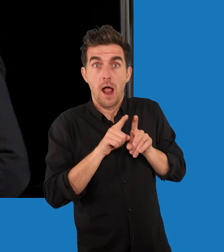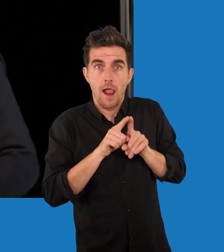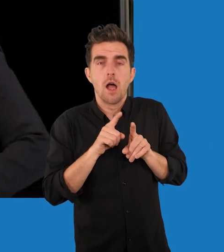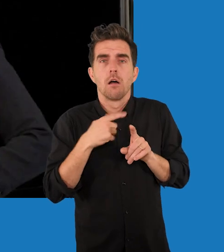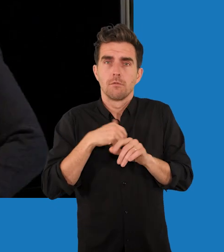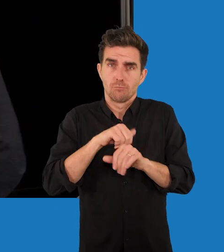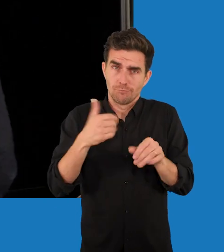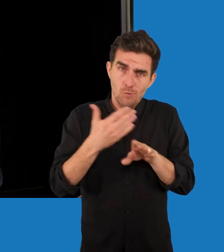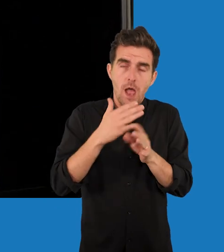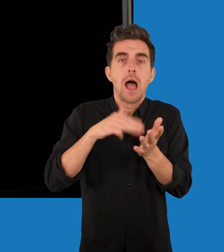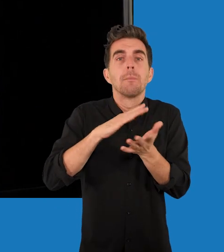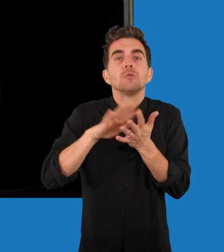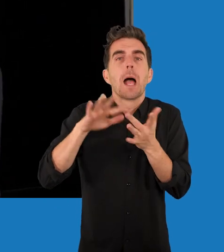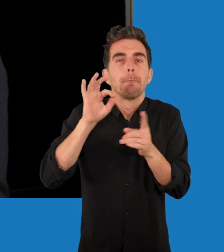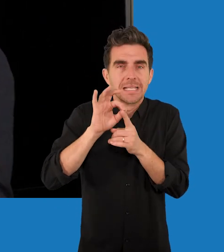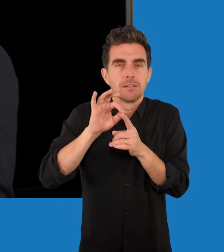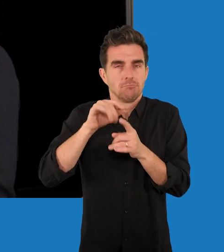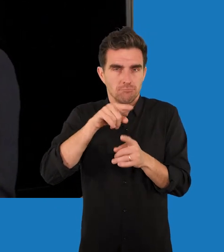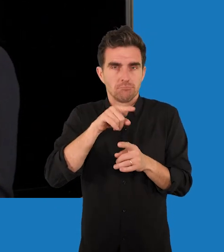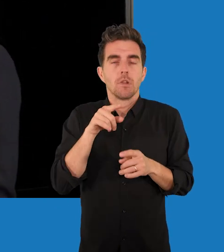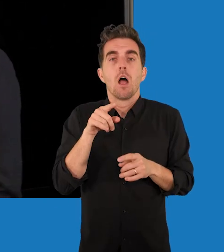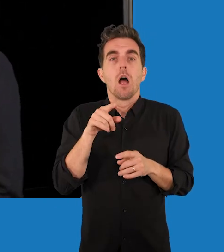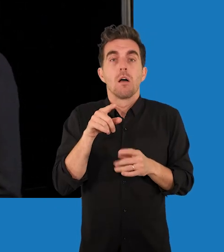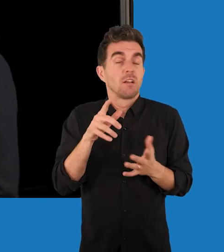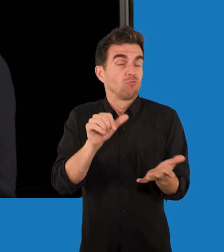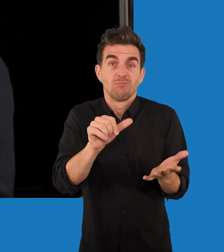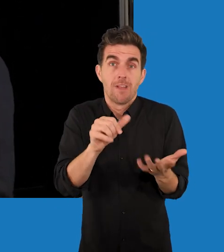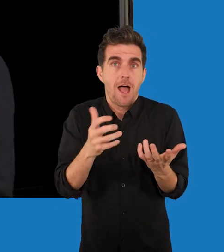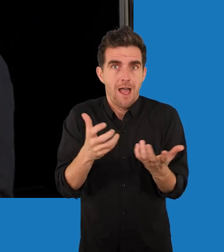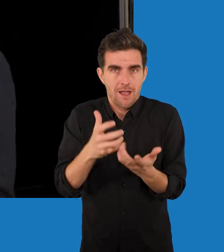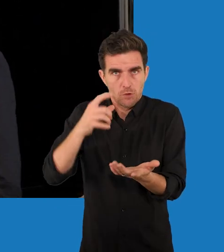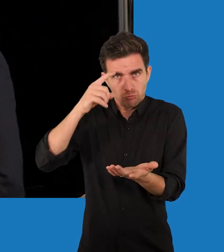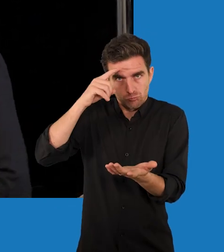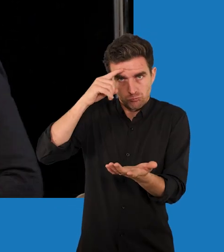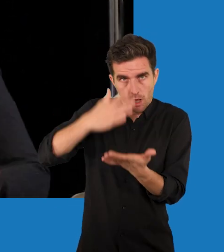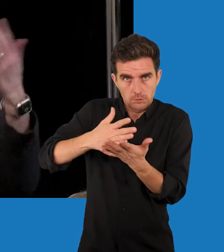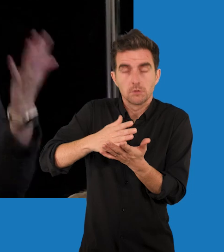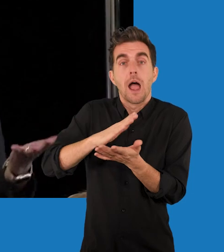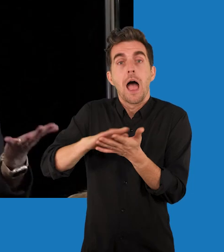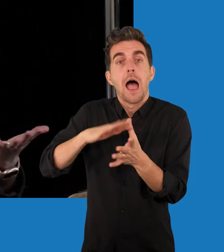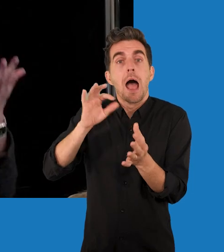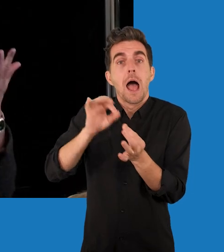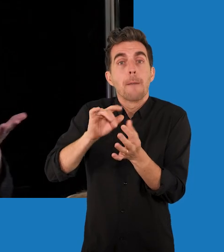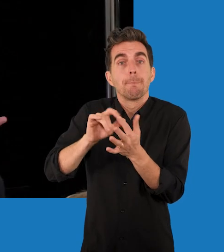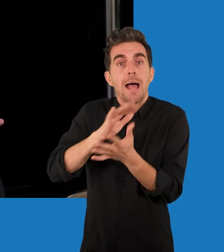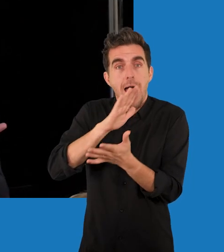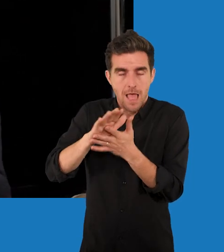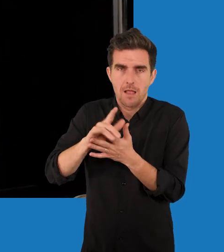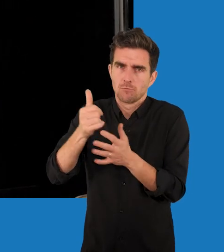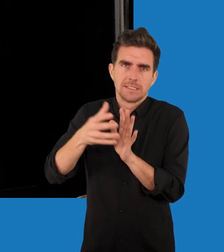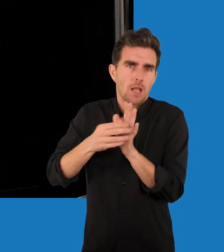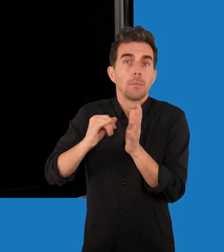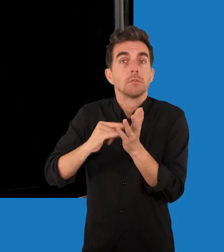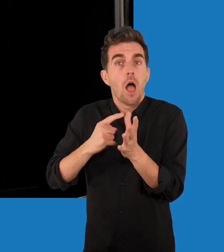audience as well. We've done a lot of great work with the MHIP programme to try and do things differently, but it is all about trust. Habiba is one great